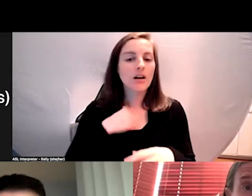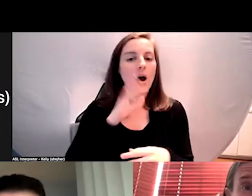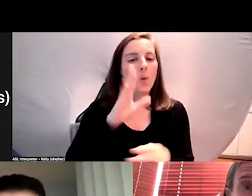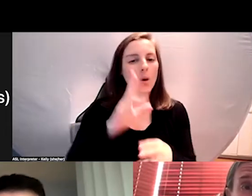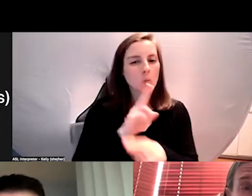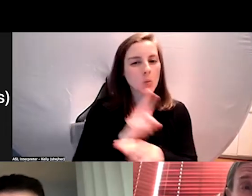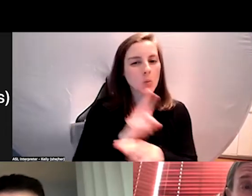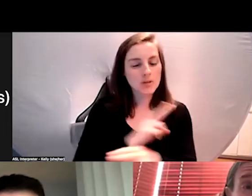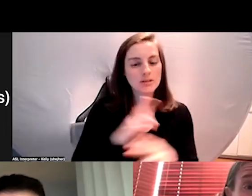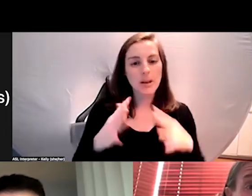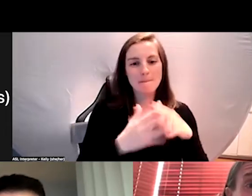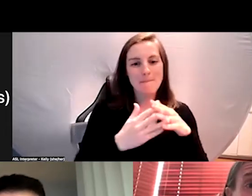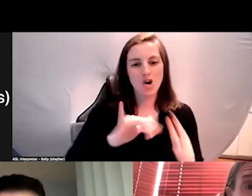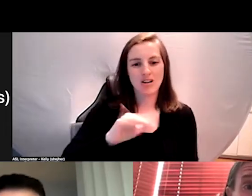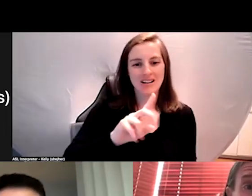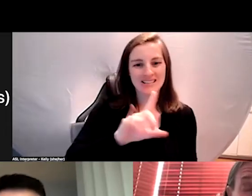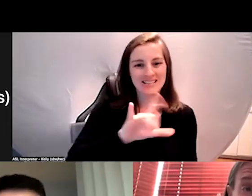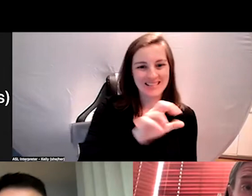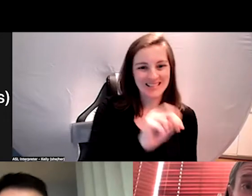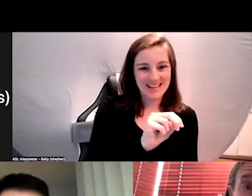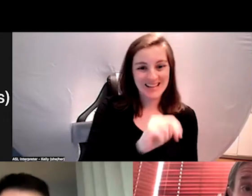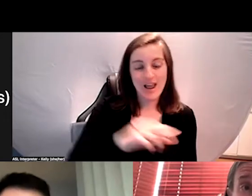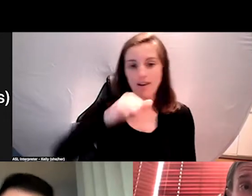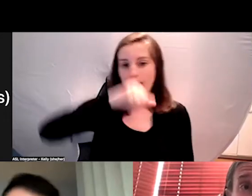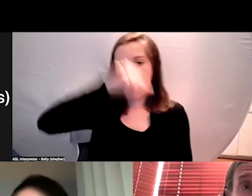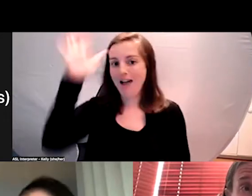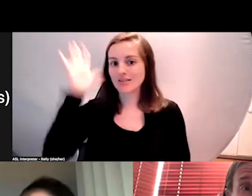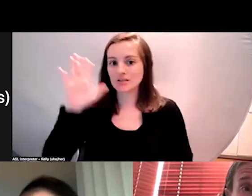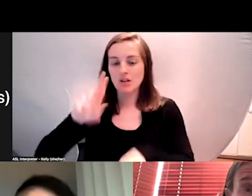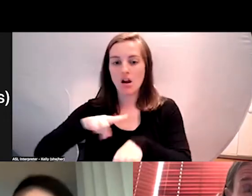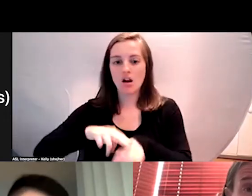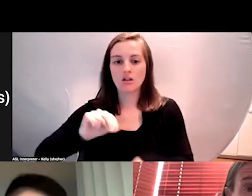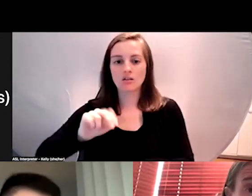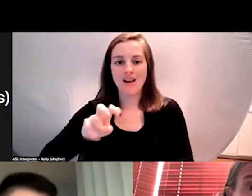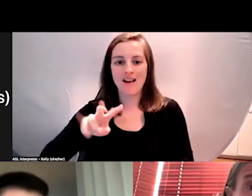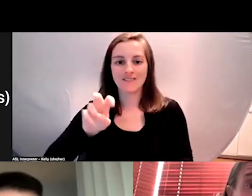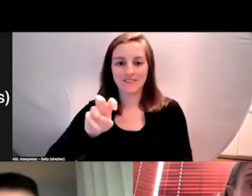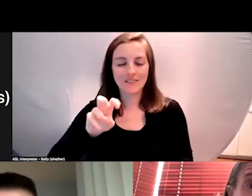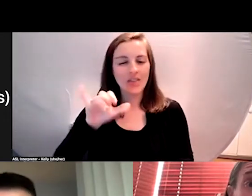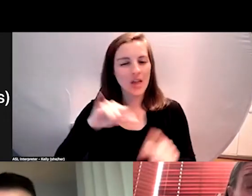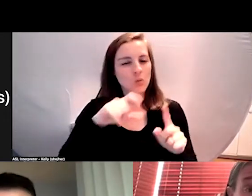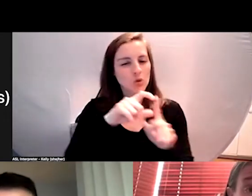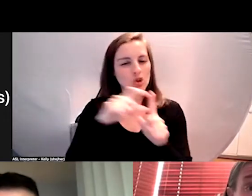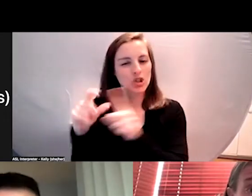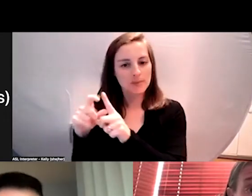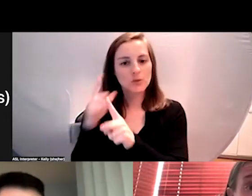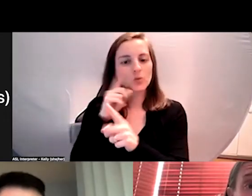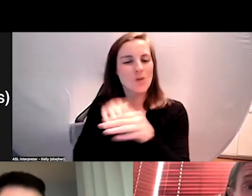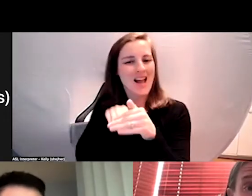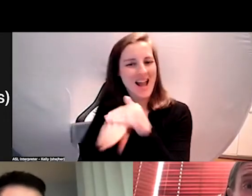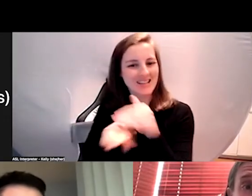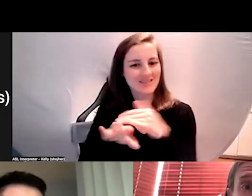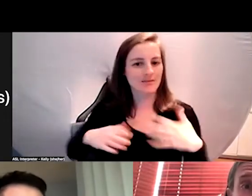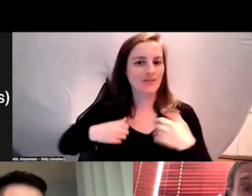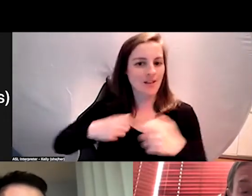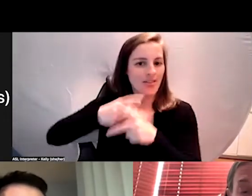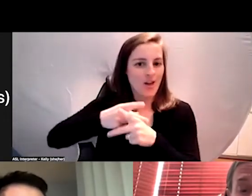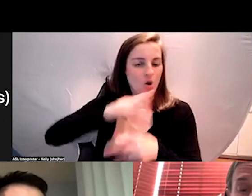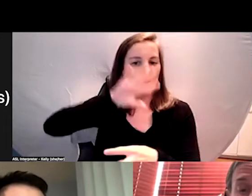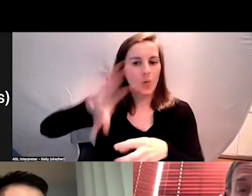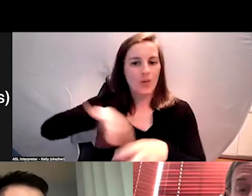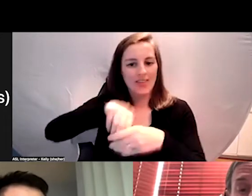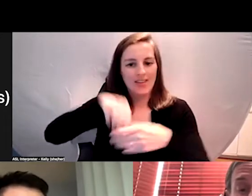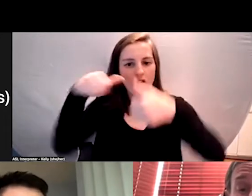the primary terminology that connects directly to what it means to be able to access healthcare benefits within the Indian Health